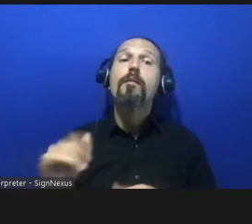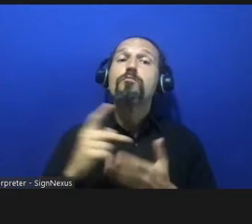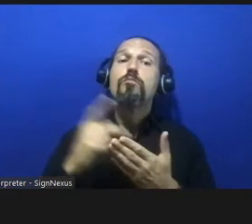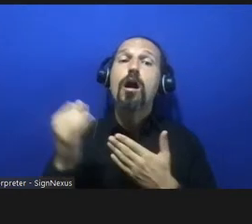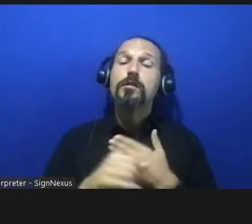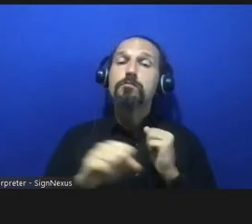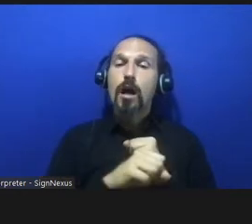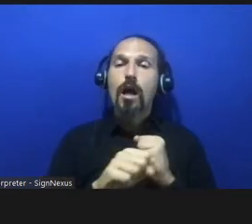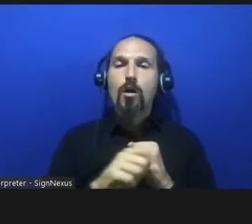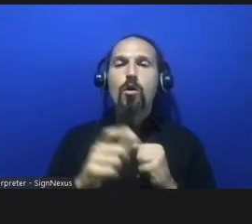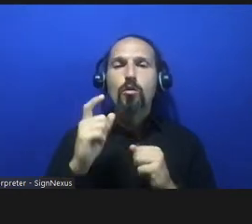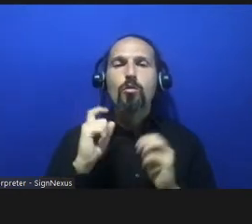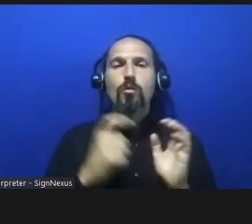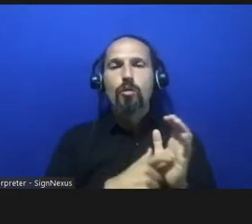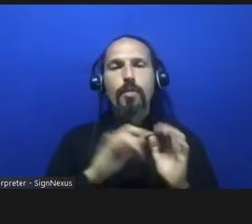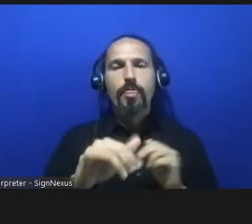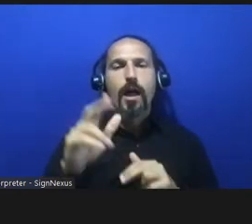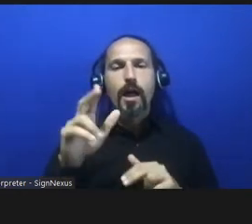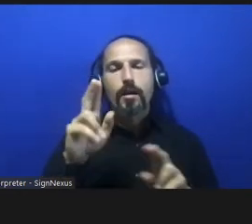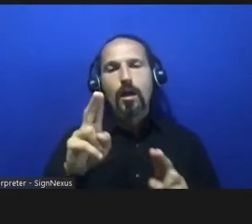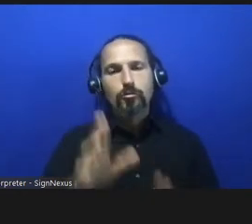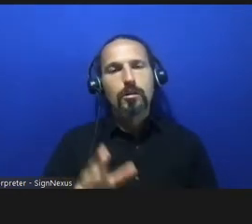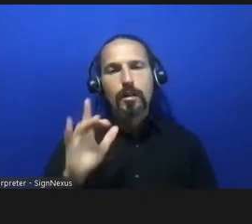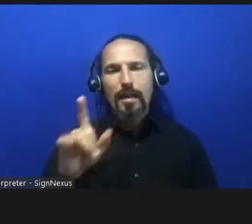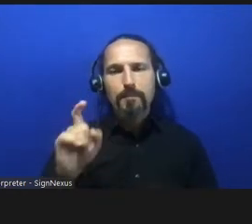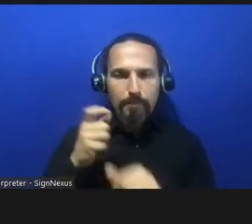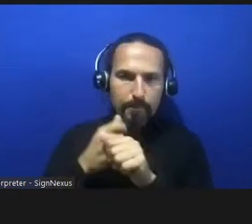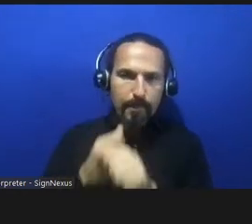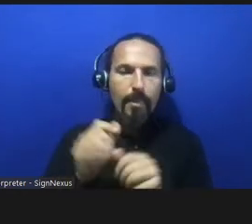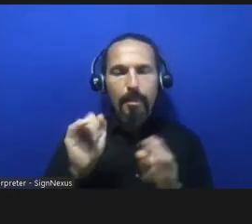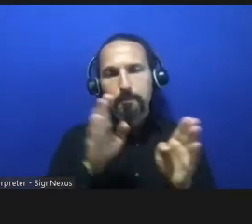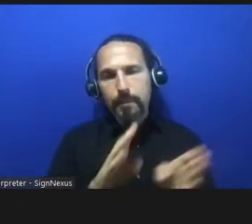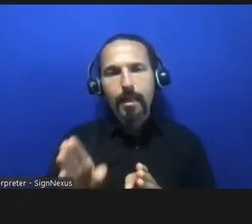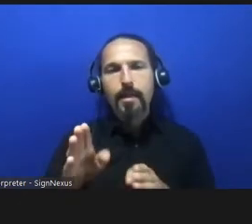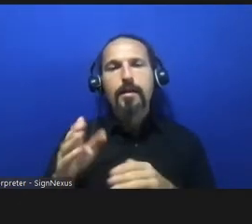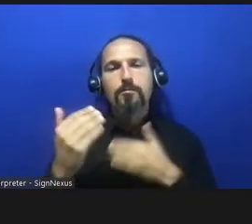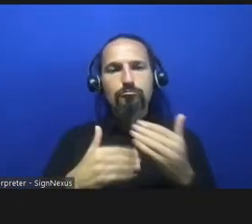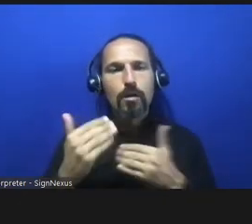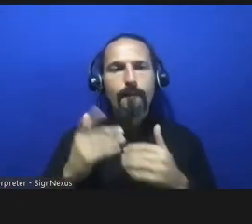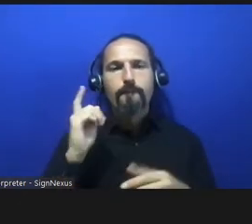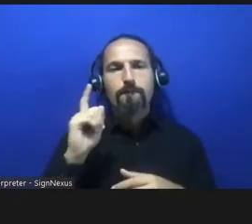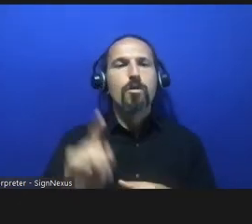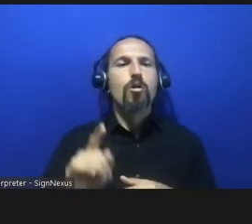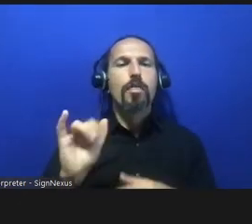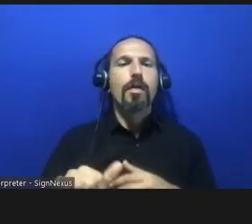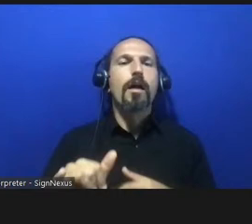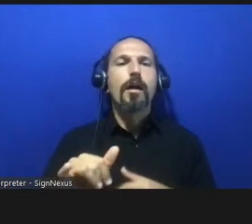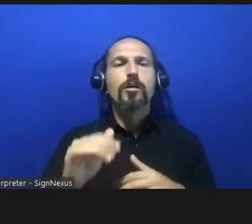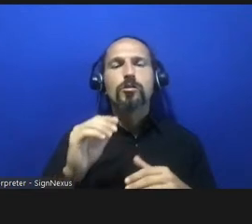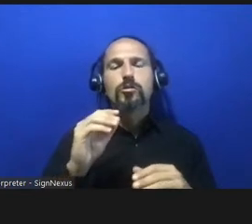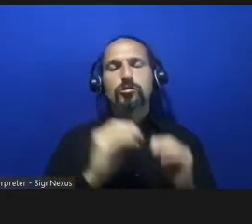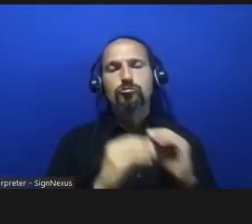would require the contractor to develop and comply with plans and procedures to minimize construction effects